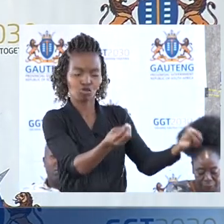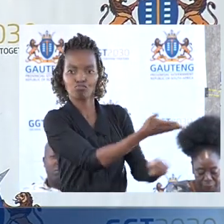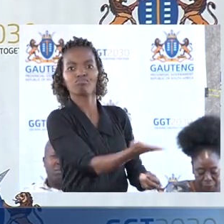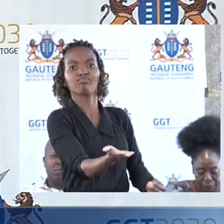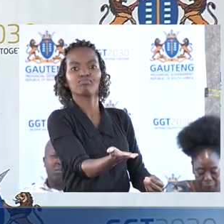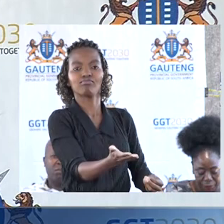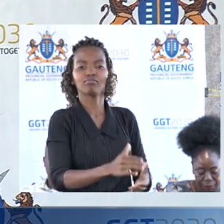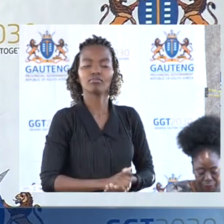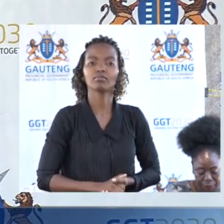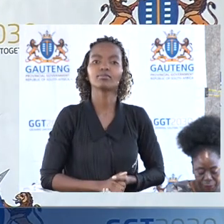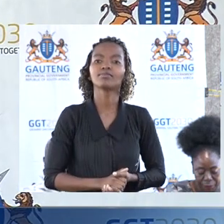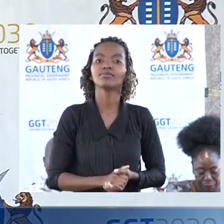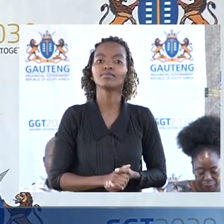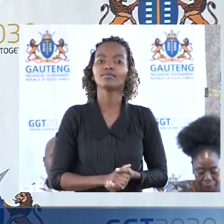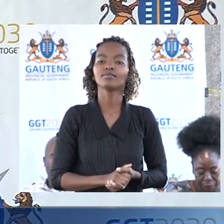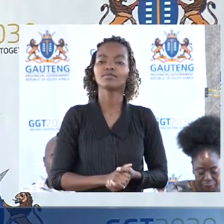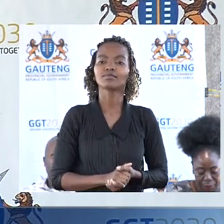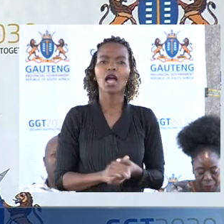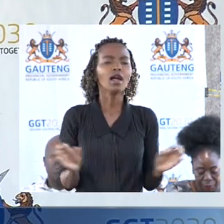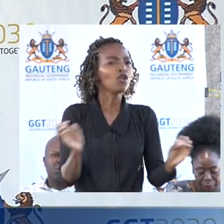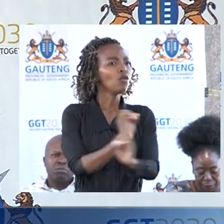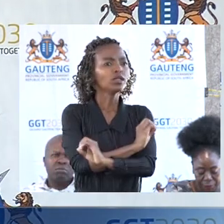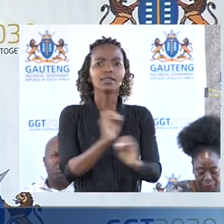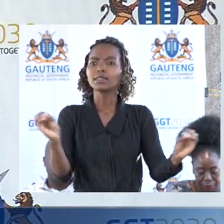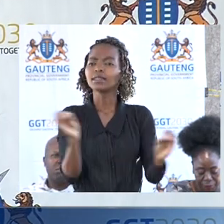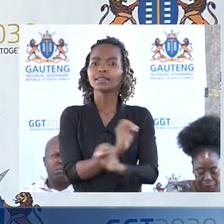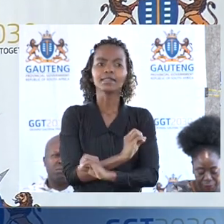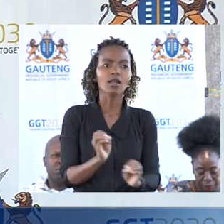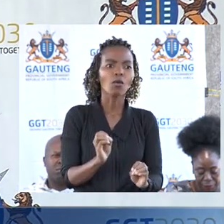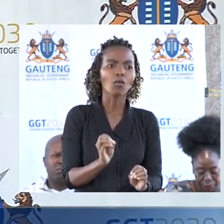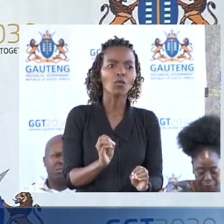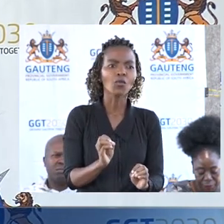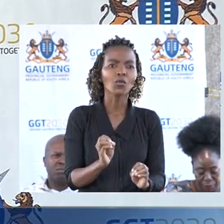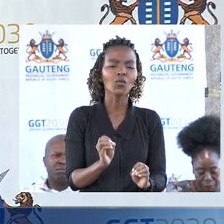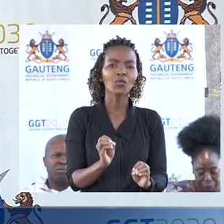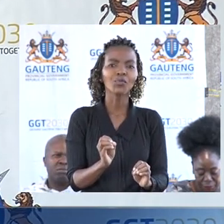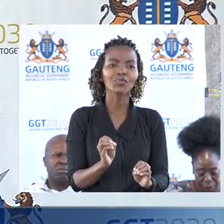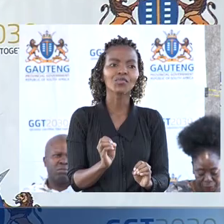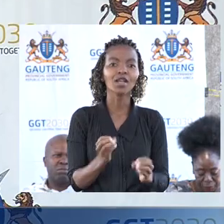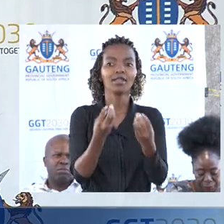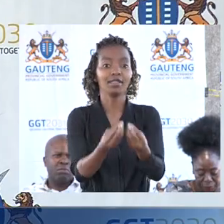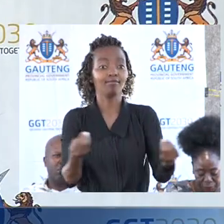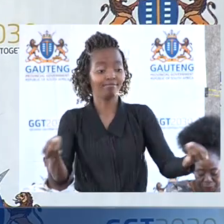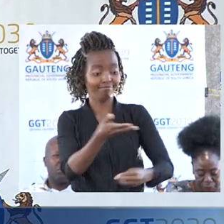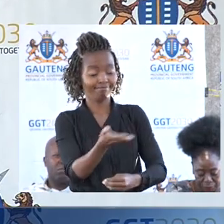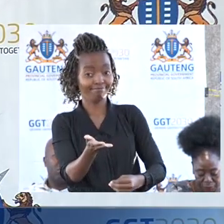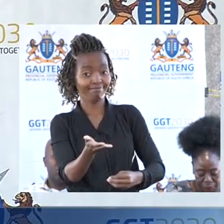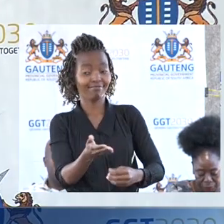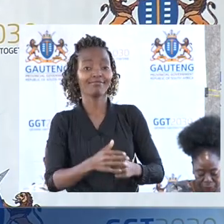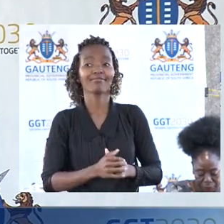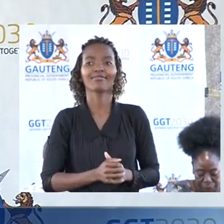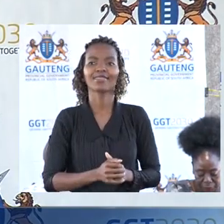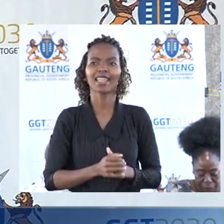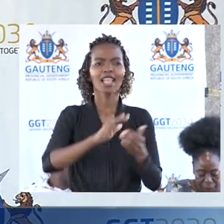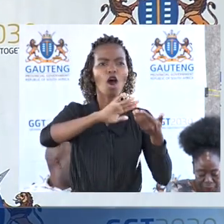particular fashion. There will be no learner here. There will be no learner here that